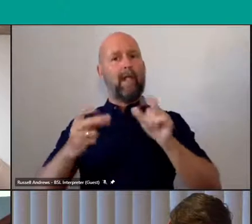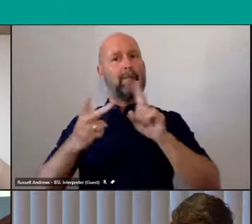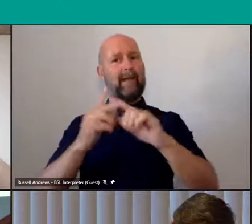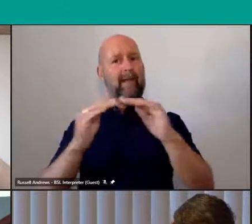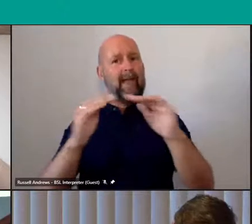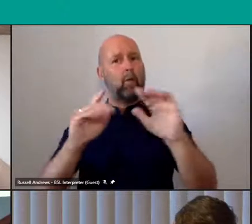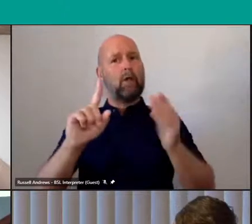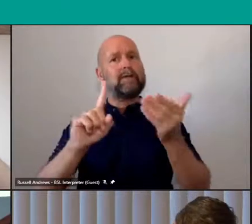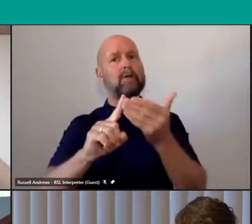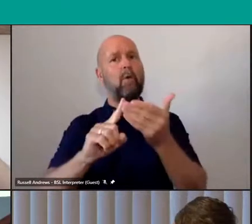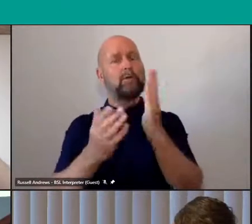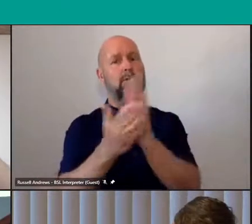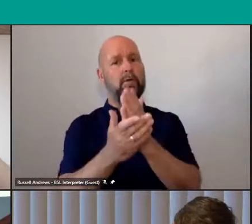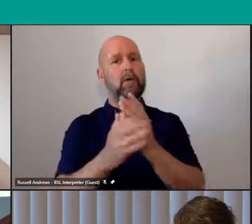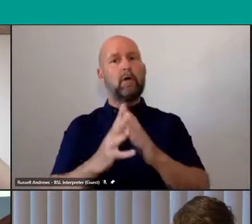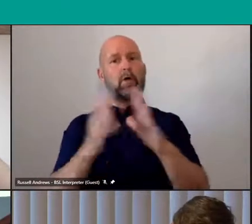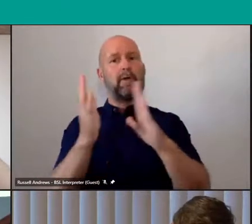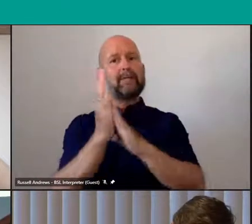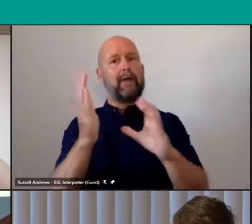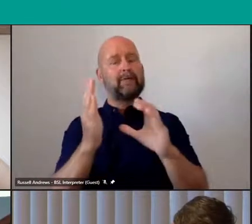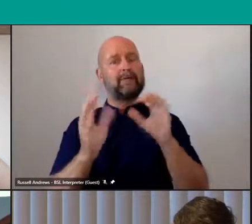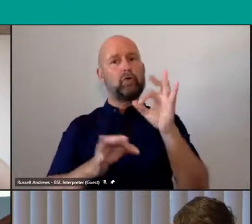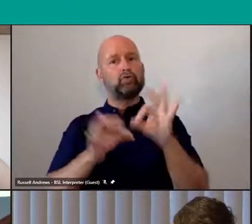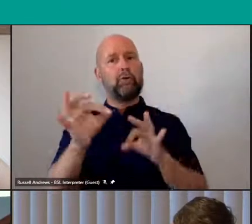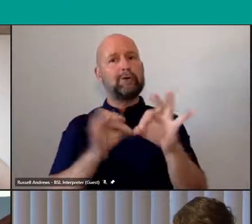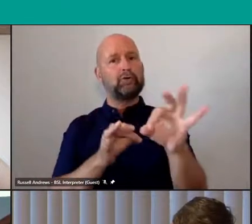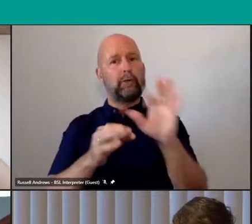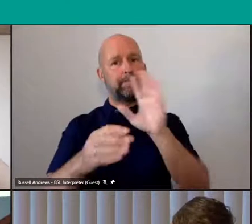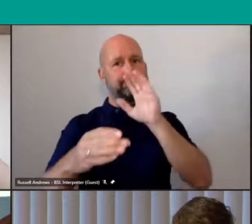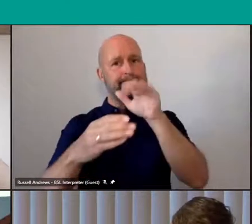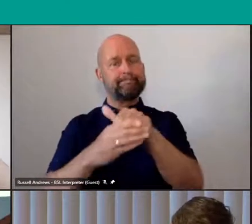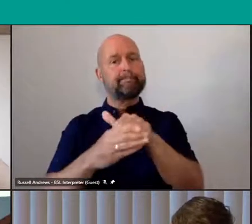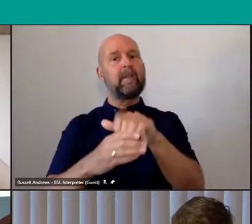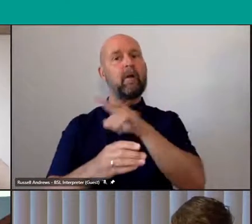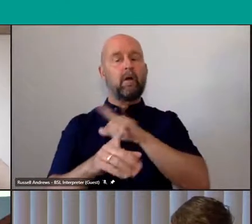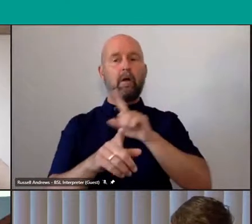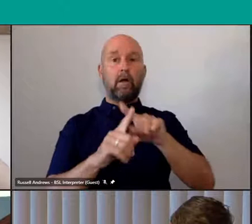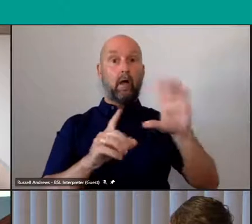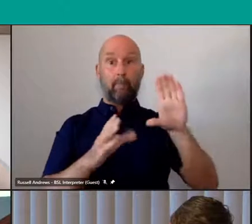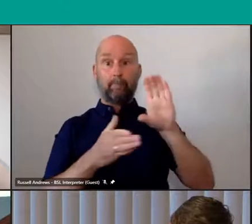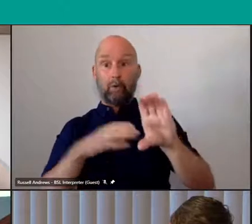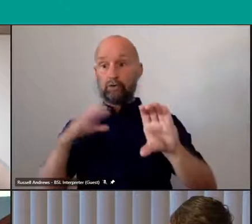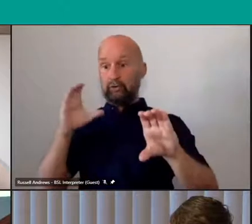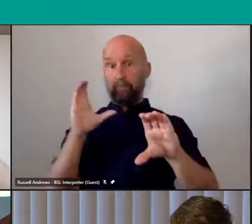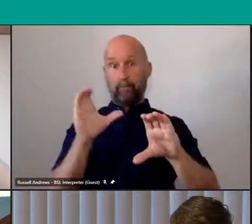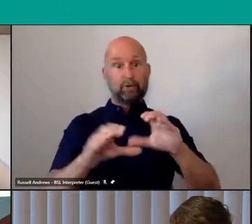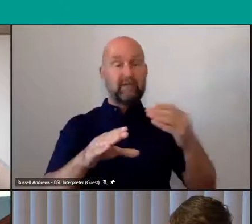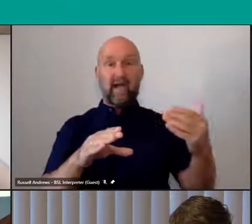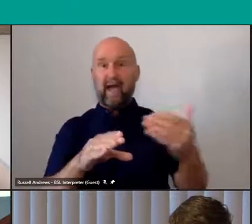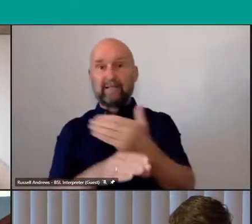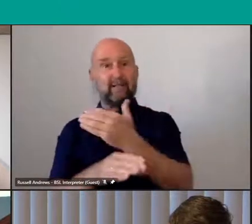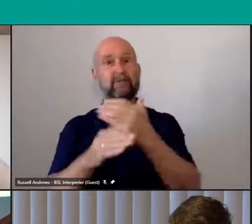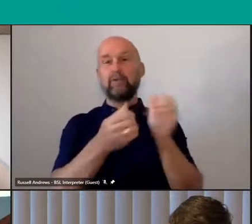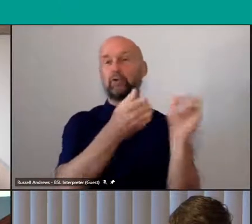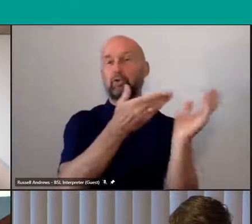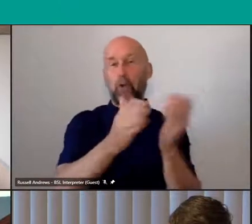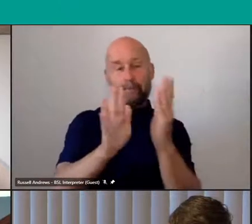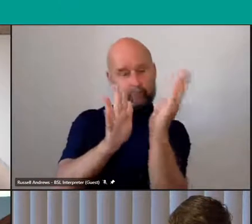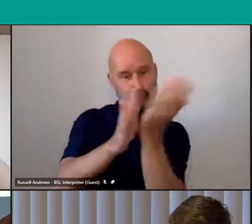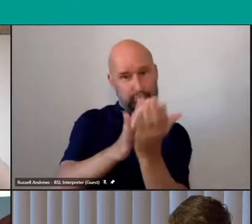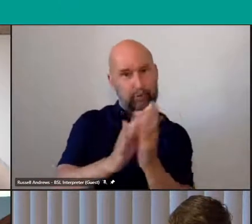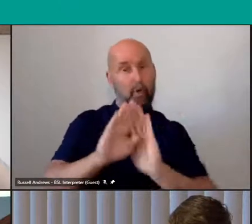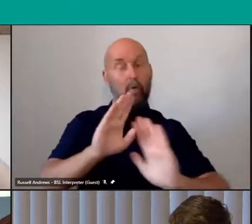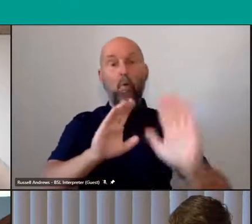goals at the heart of Greater Manchester's strategy and aligning a range of budgets, activities, portfolios across the city